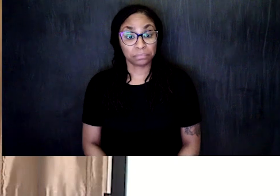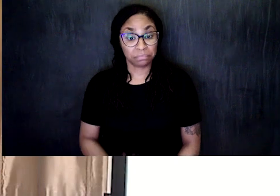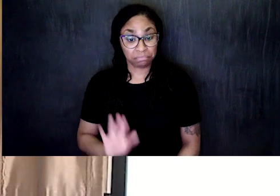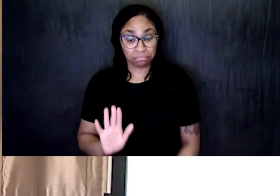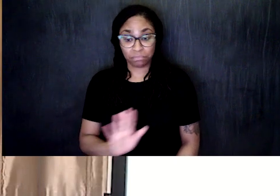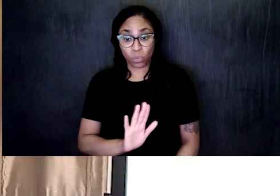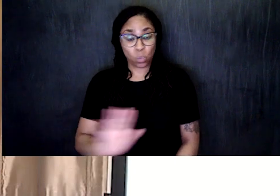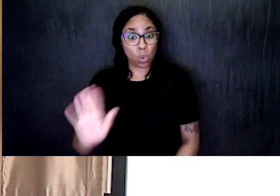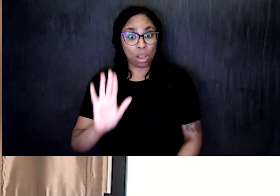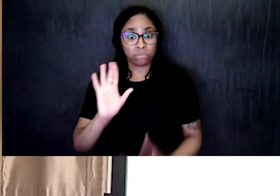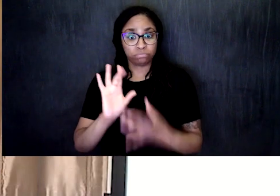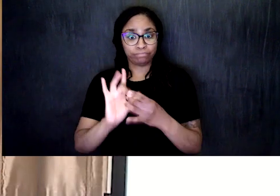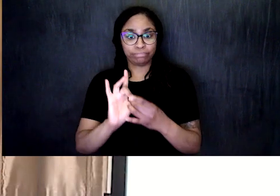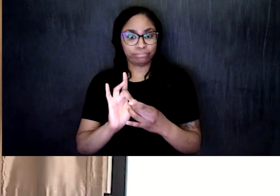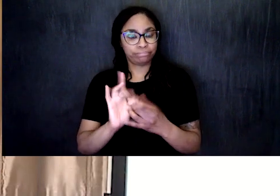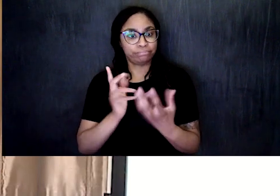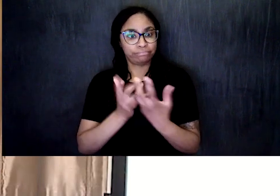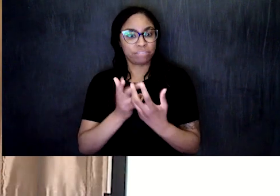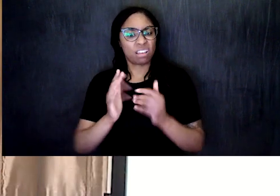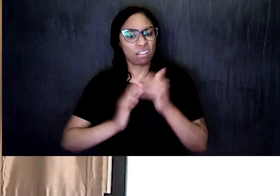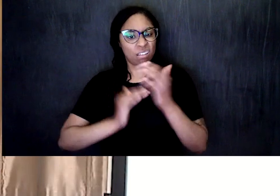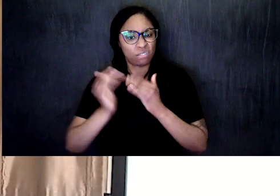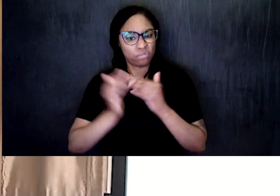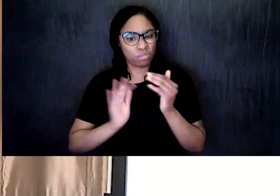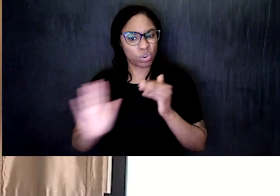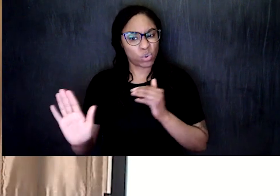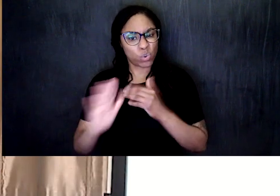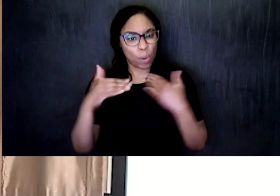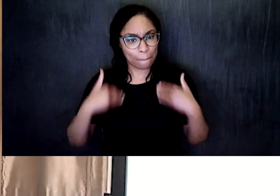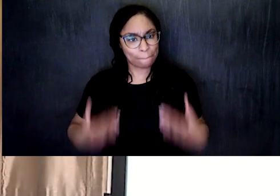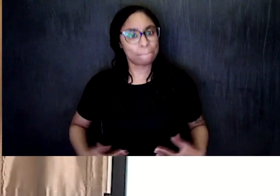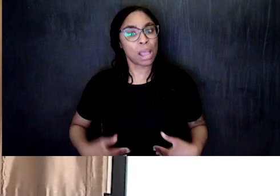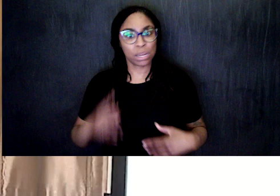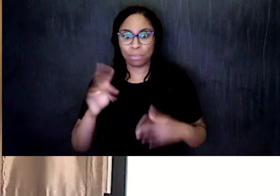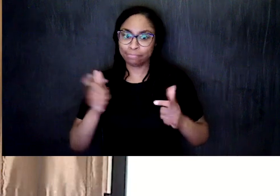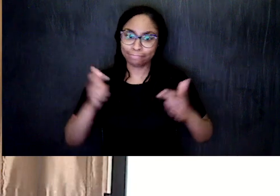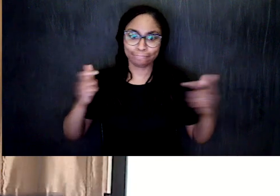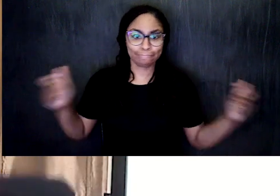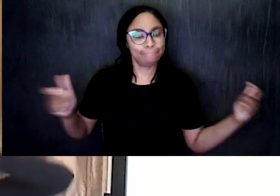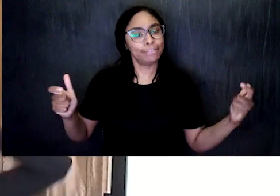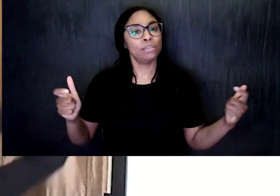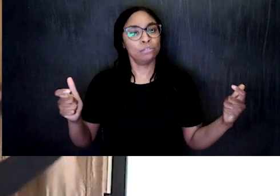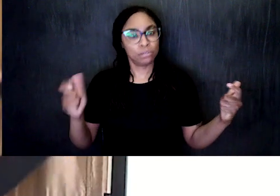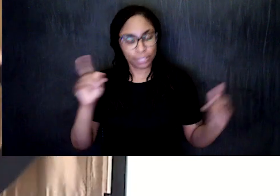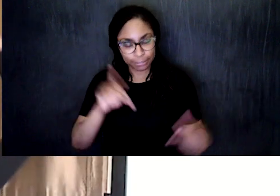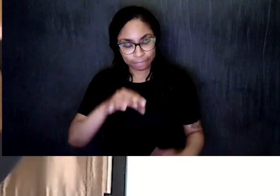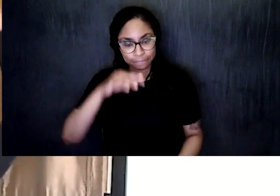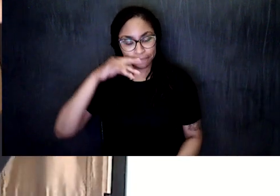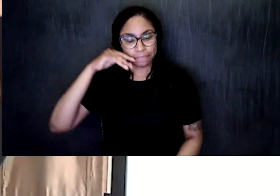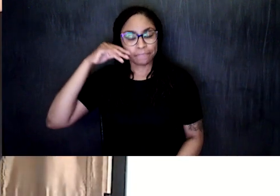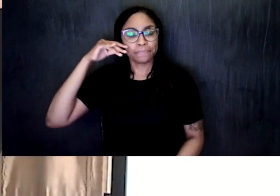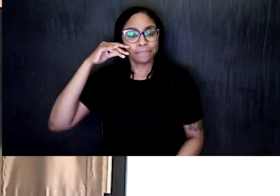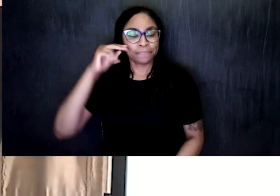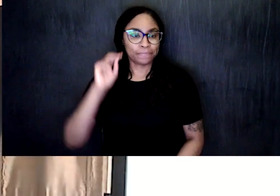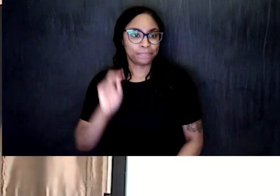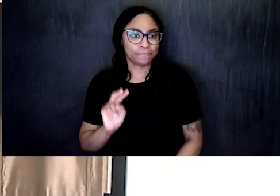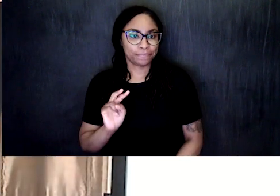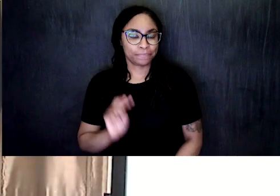feels comfortable for your body, you can make that a little bit larger. Just inhale,